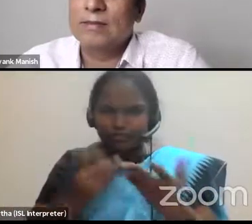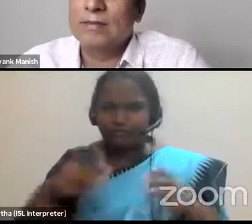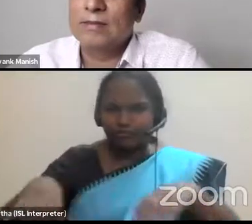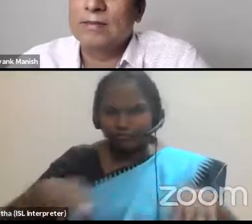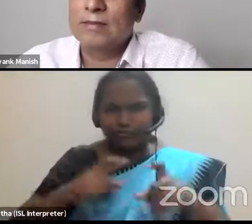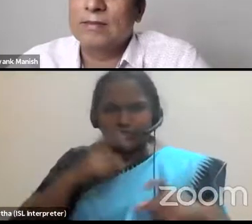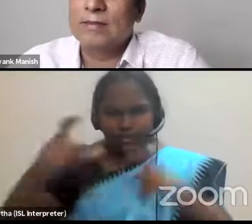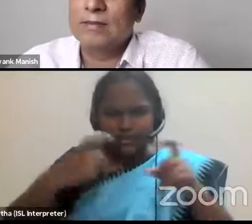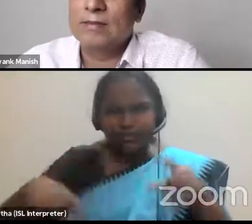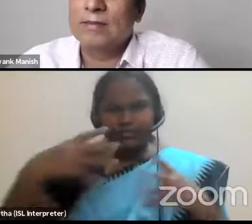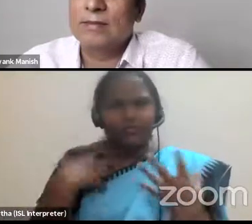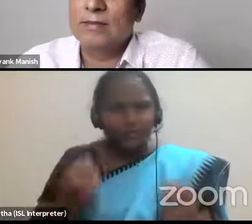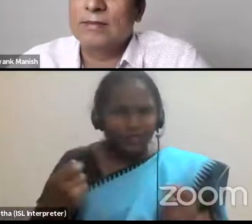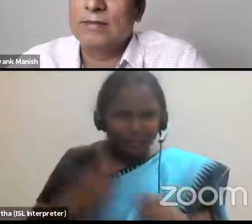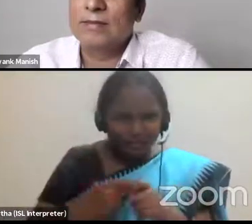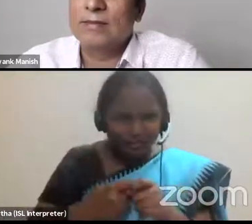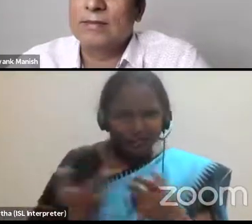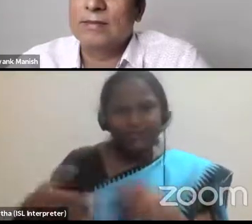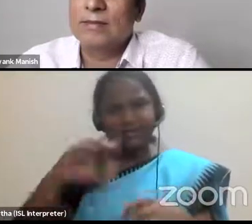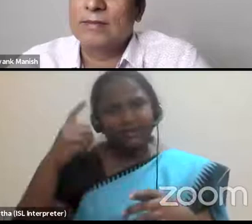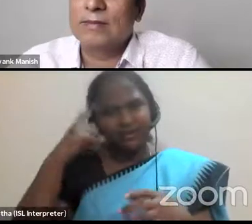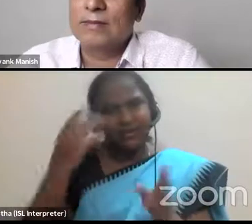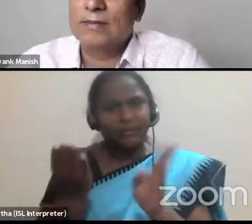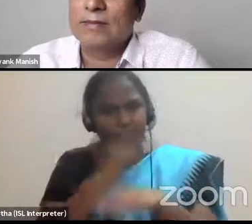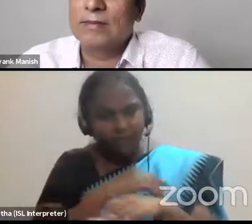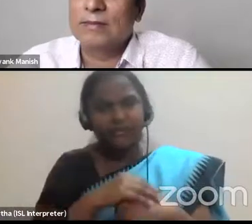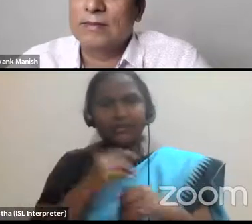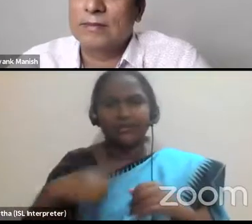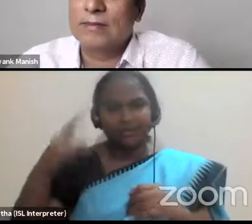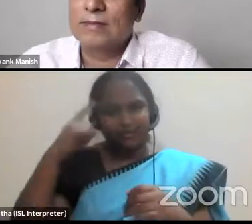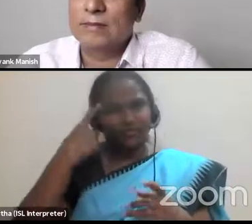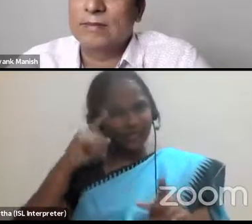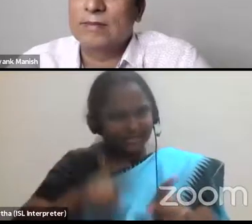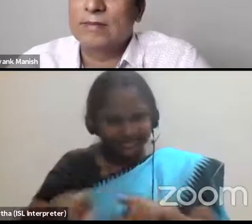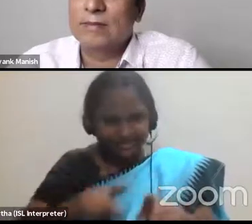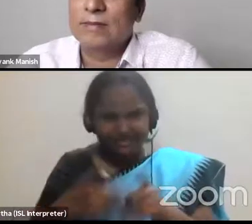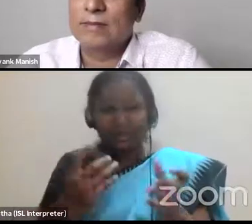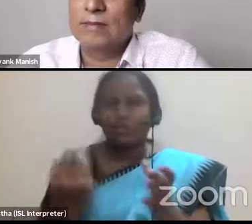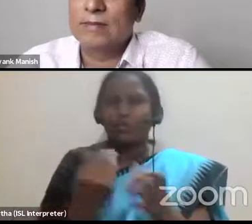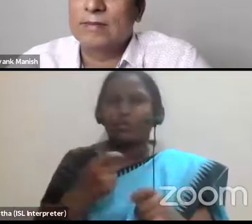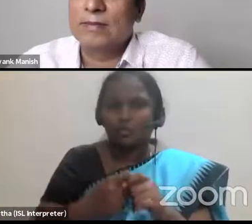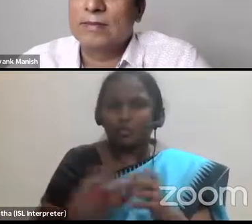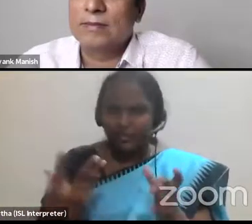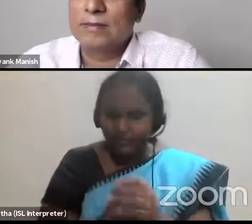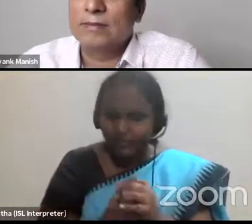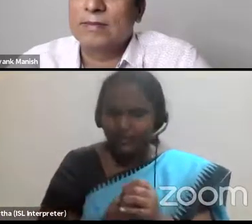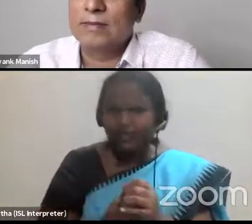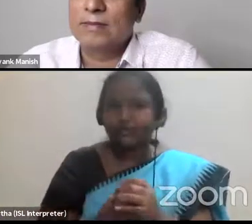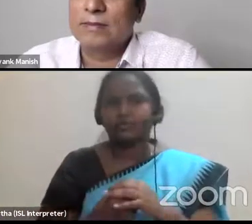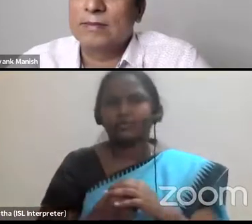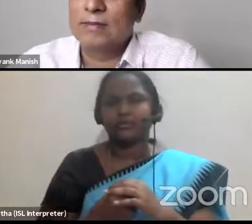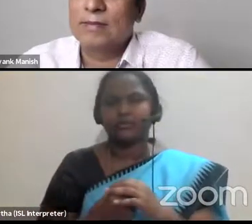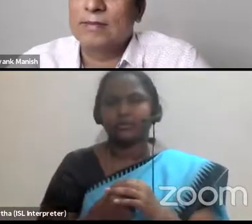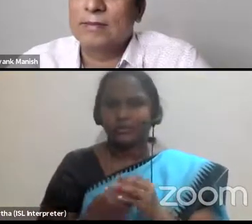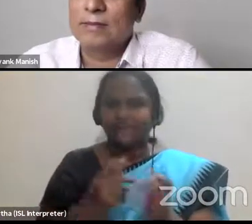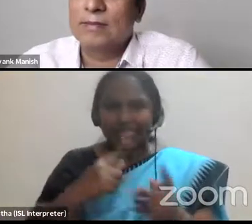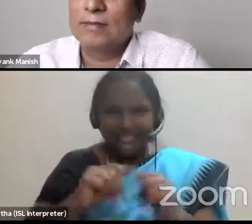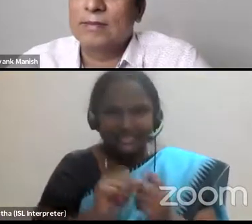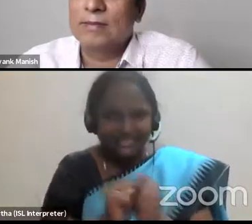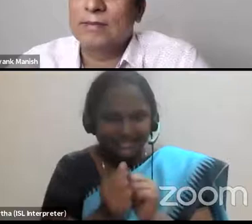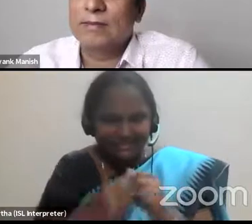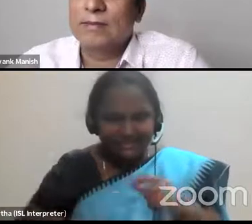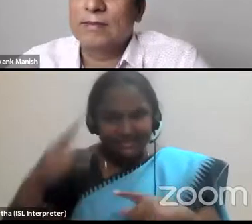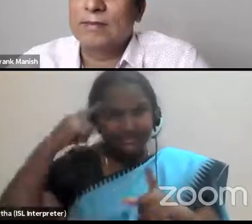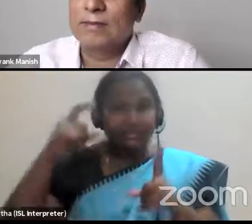world. So you have worked with Smithsonian Institute, for example. You have worked with Louvre, trying to change their